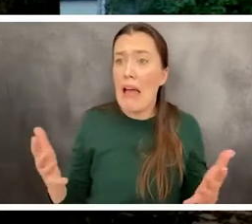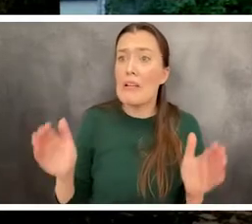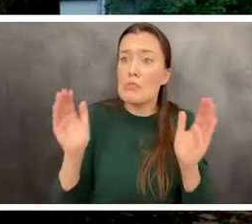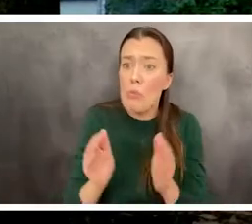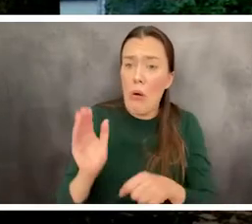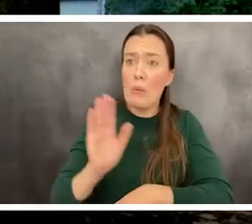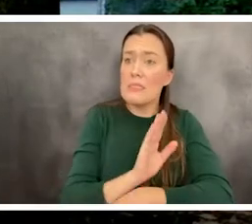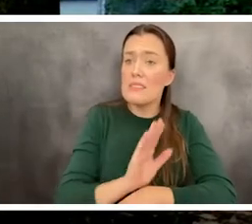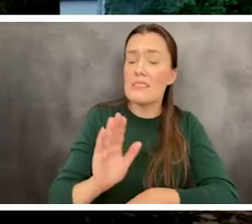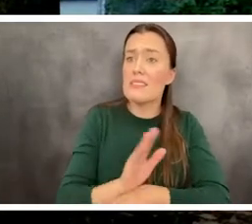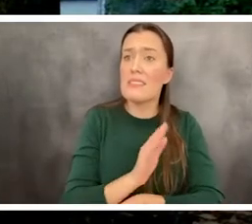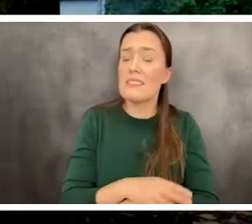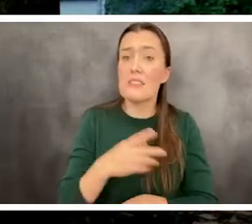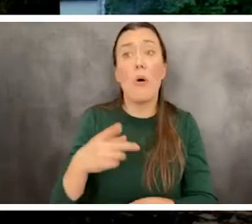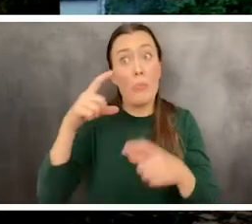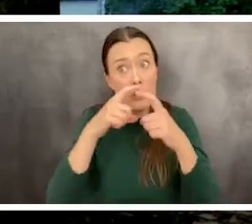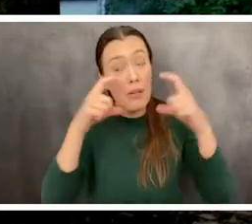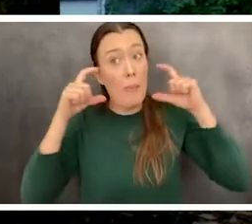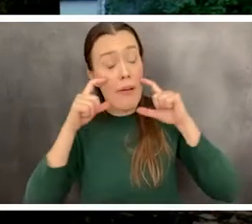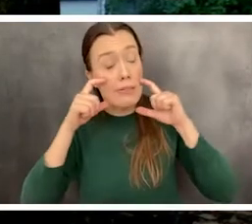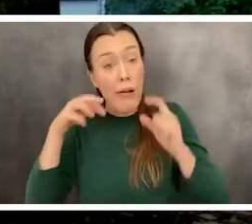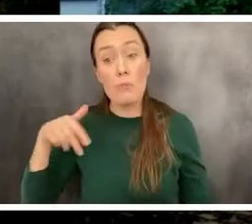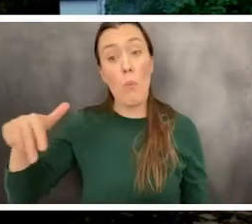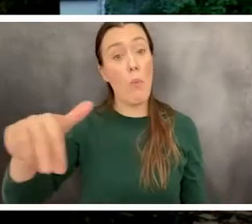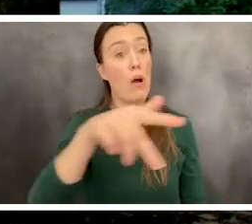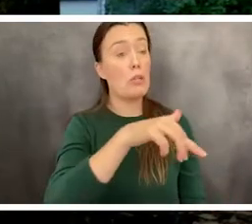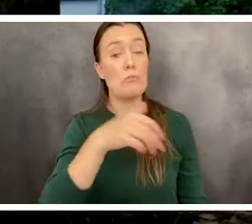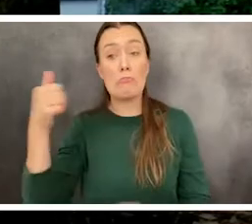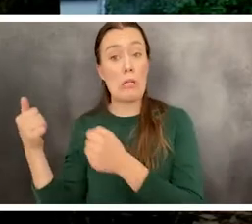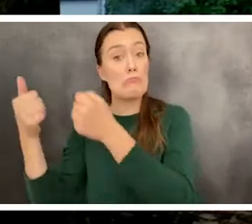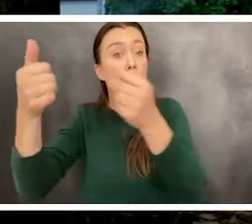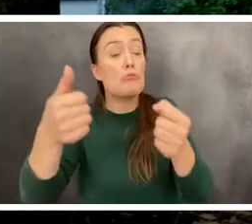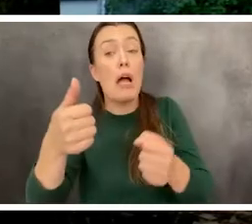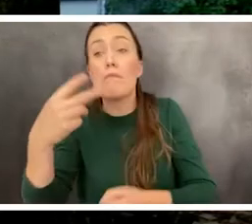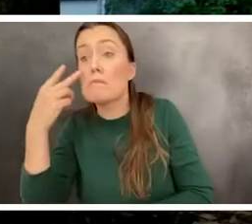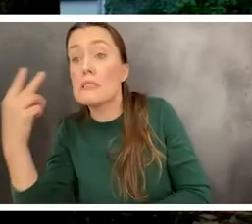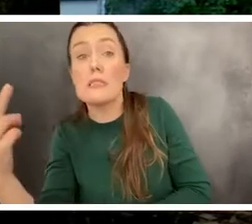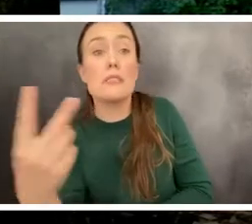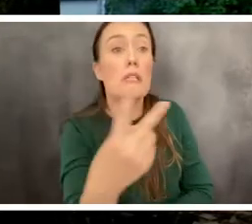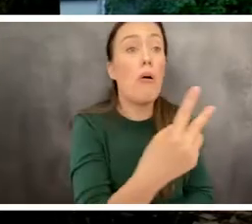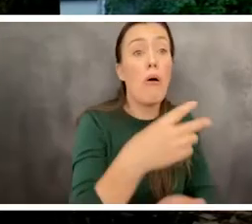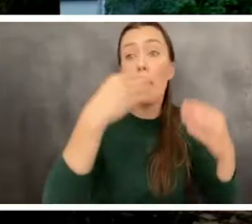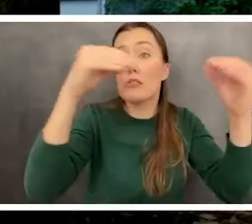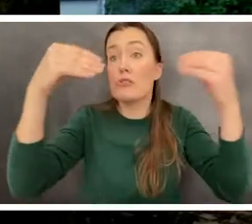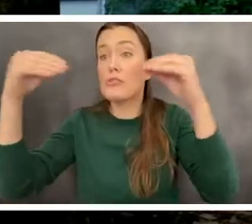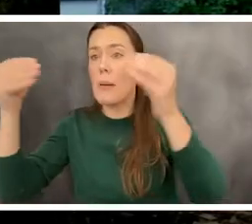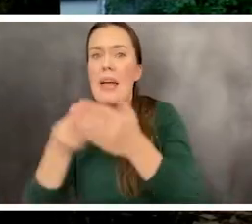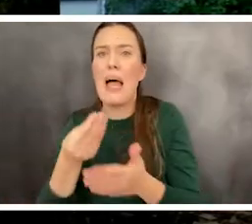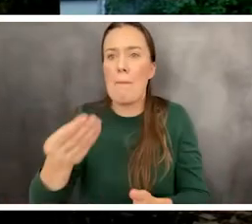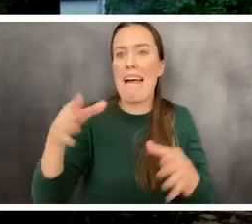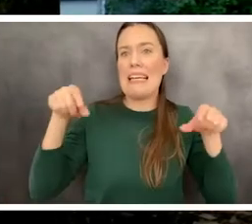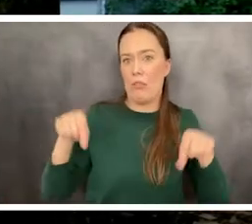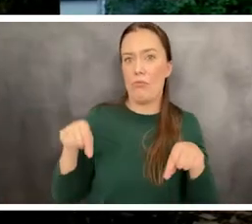just take the time, put your mask on, go for a walk, drive into town, and go to the shop